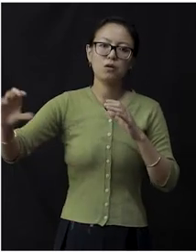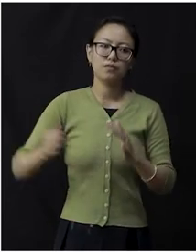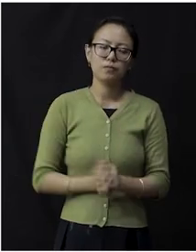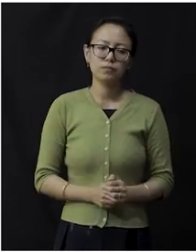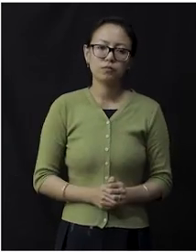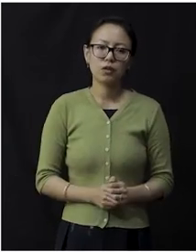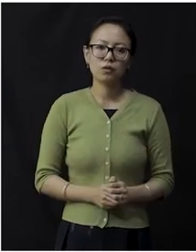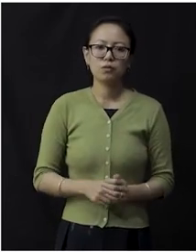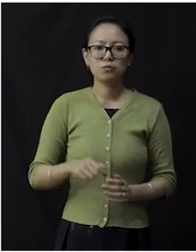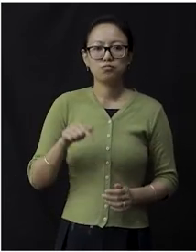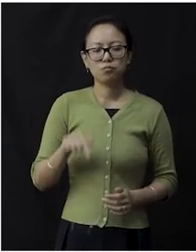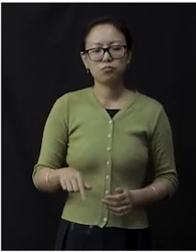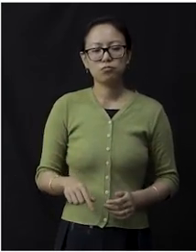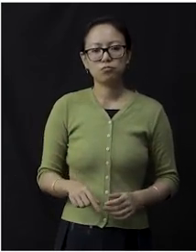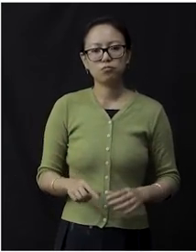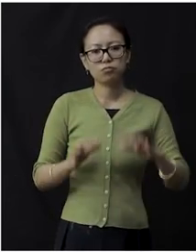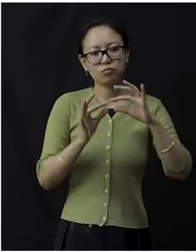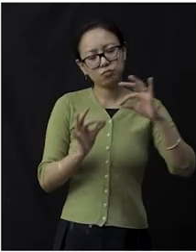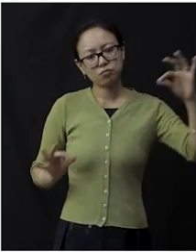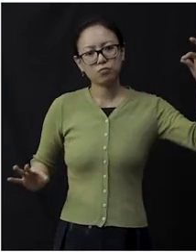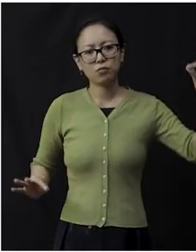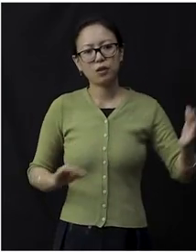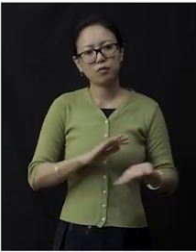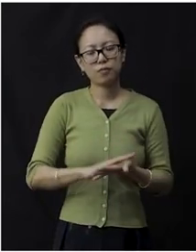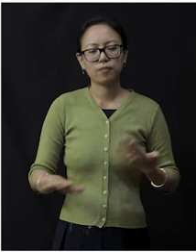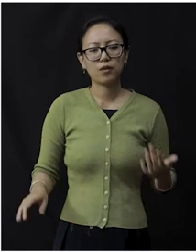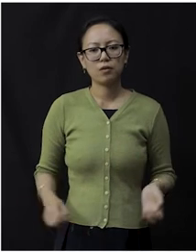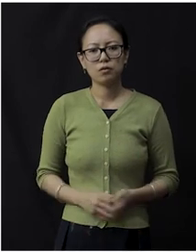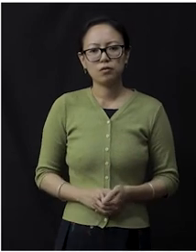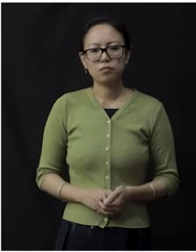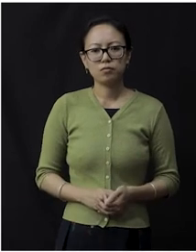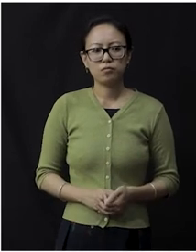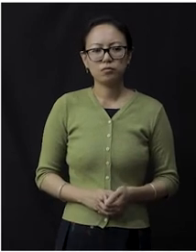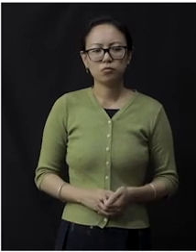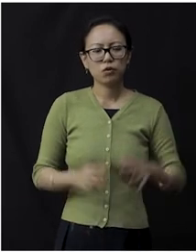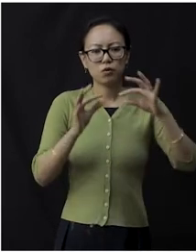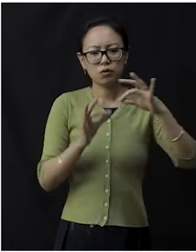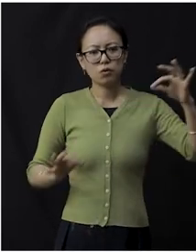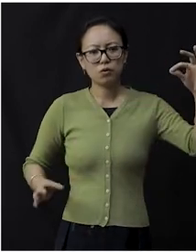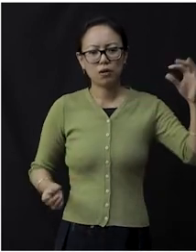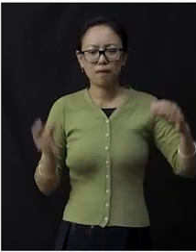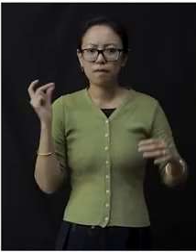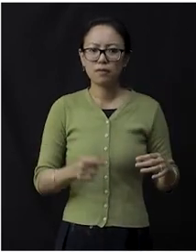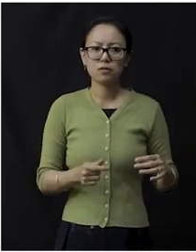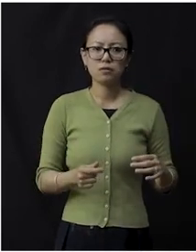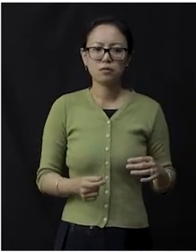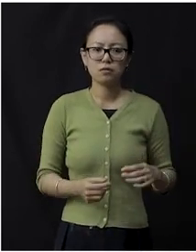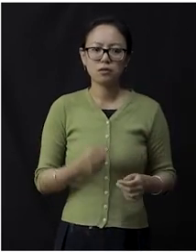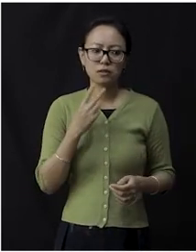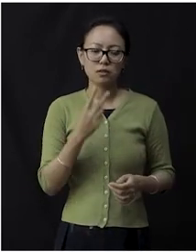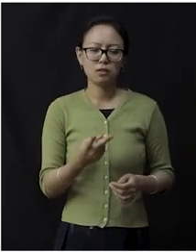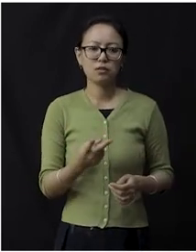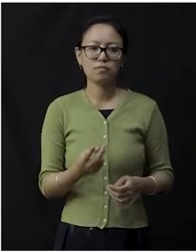the story for today. Now we are going to do some revision based on the story. So I do hope